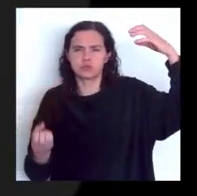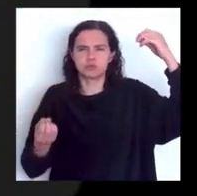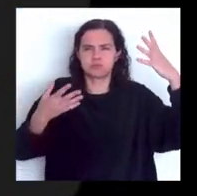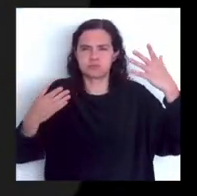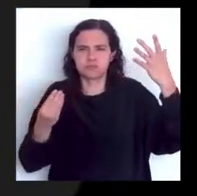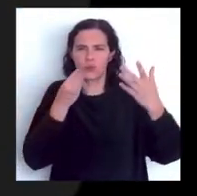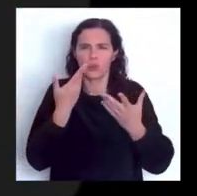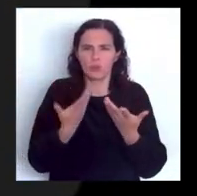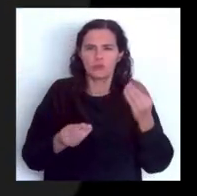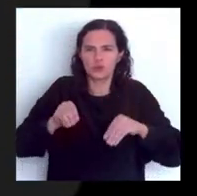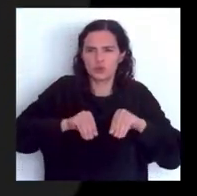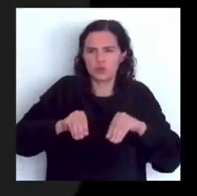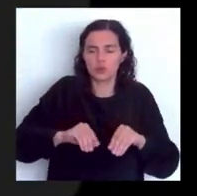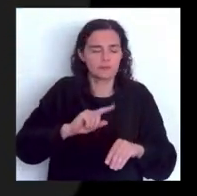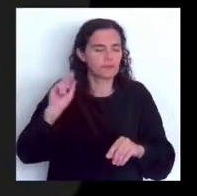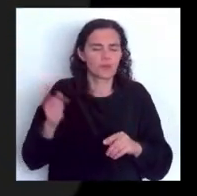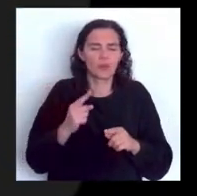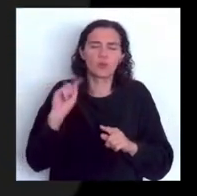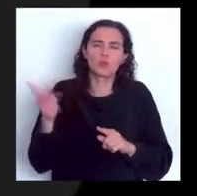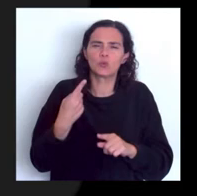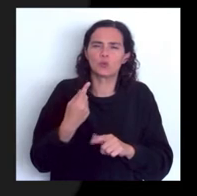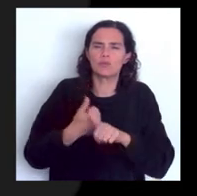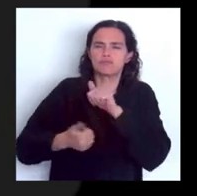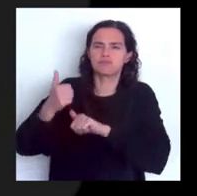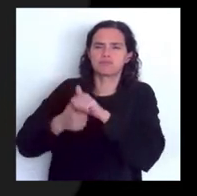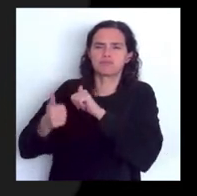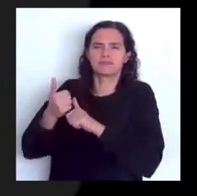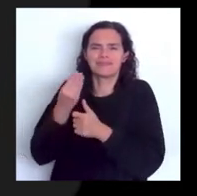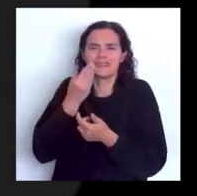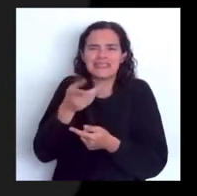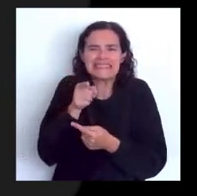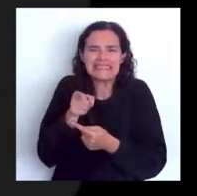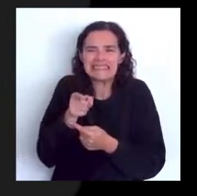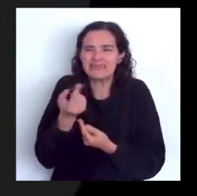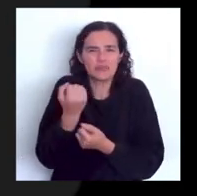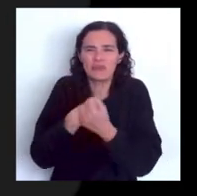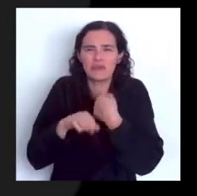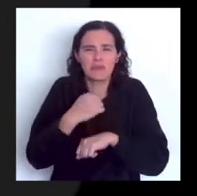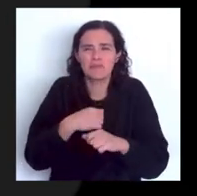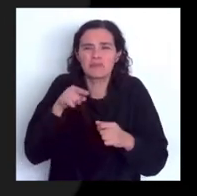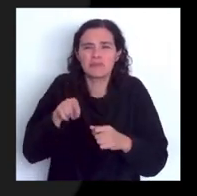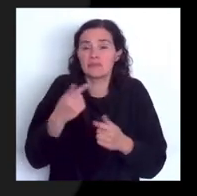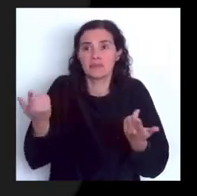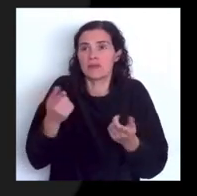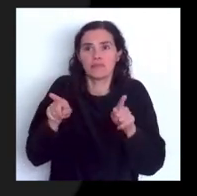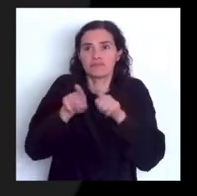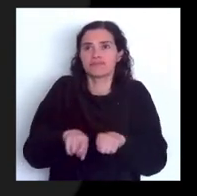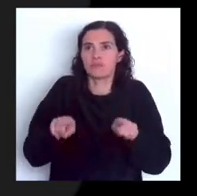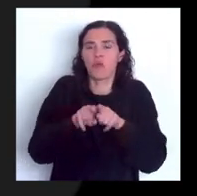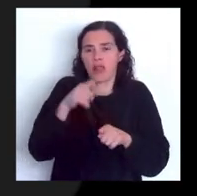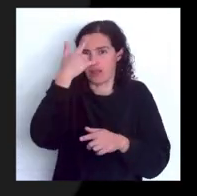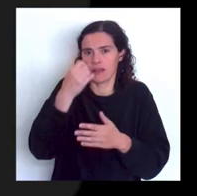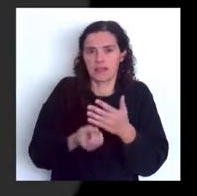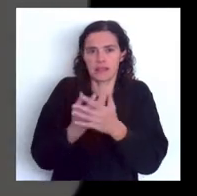and enlightenment, is all goes back to this very simple gesture, which is the gesture